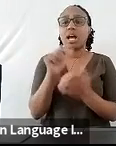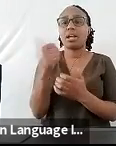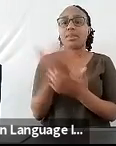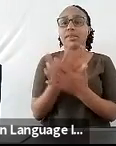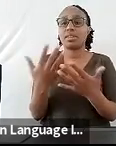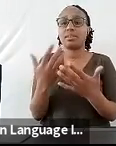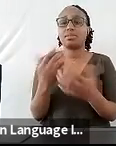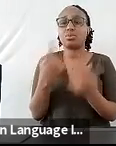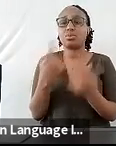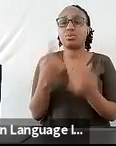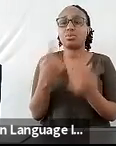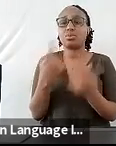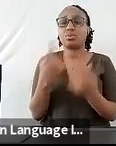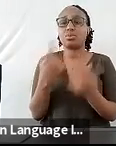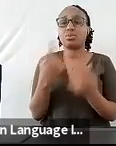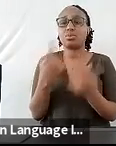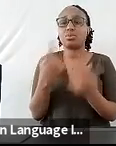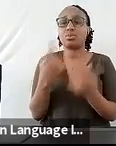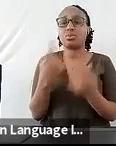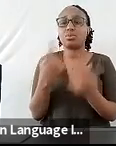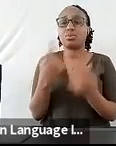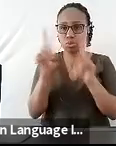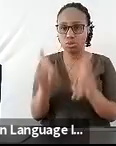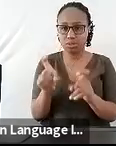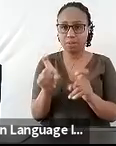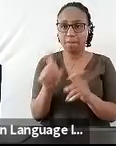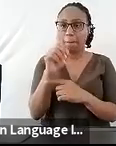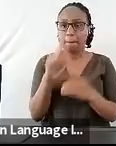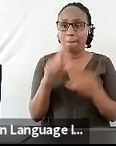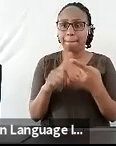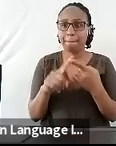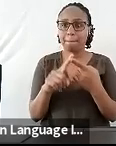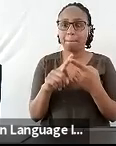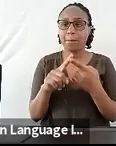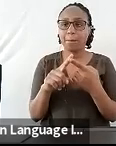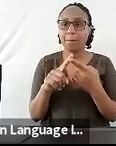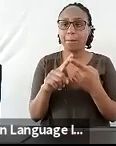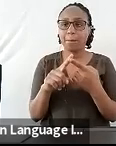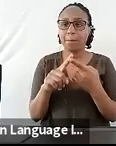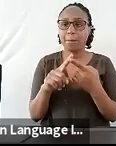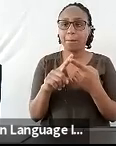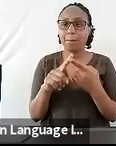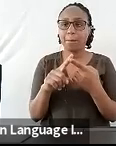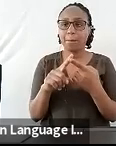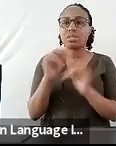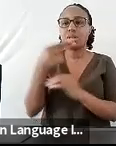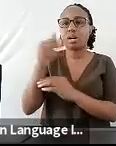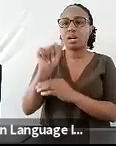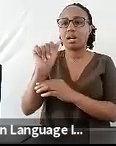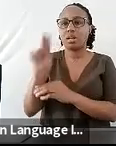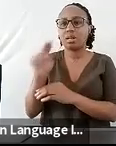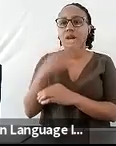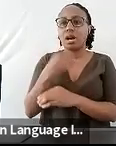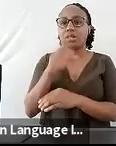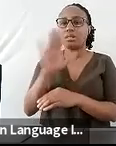is, one, you give the story about how Alan Kuti and his brother and their bodies being found at the Turkish beach.